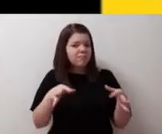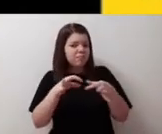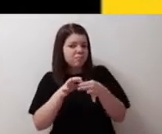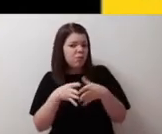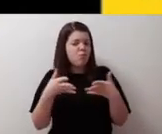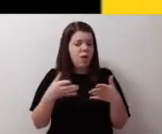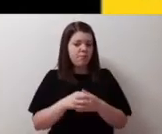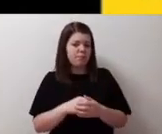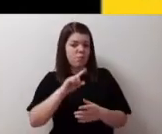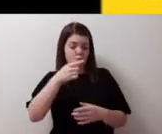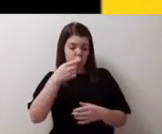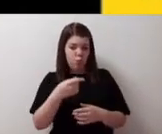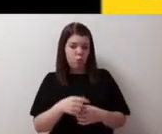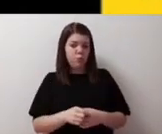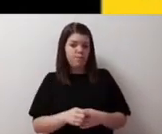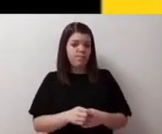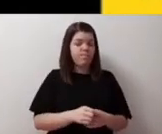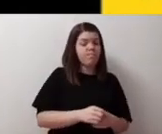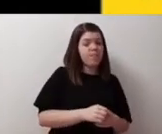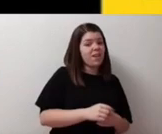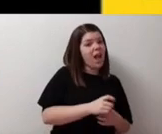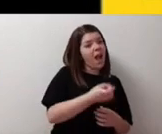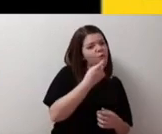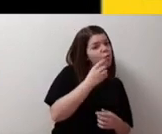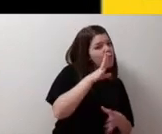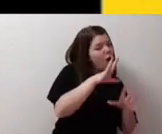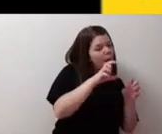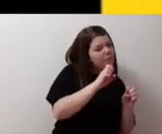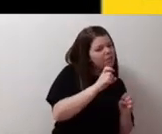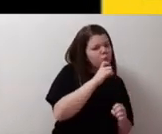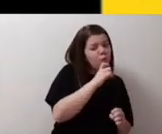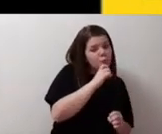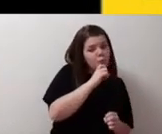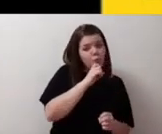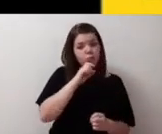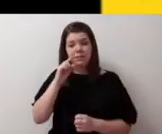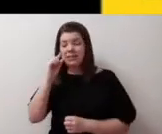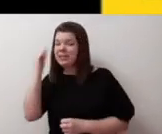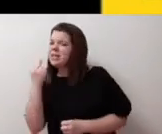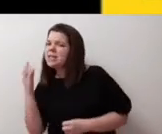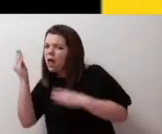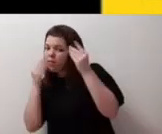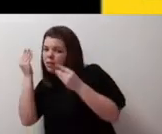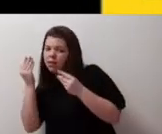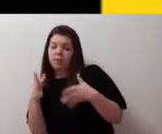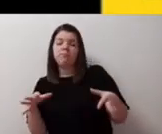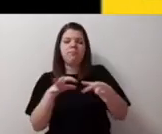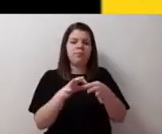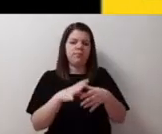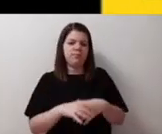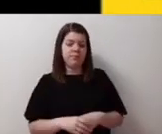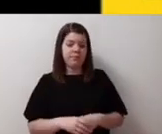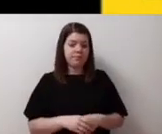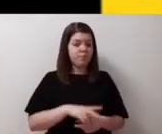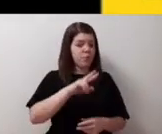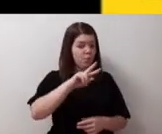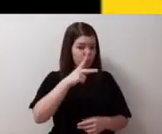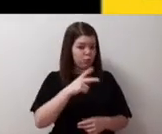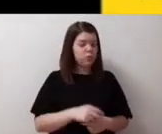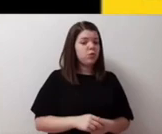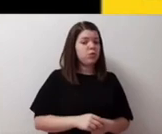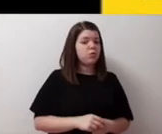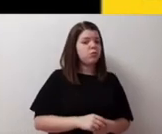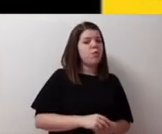students. These methodologies will answer the following three questions. What do my students need to learn in the subject? That's the